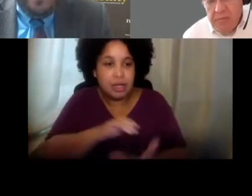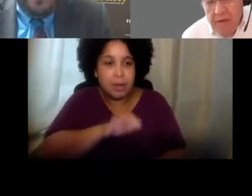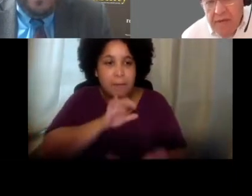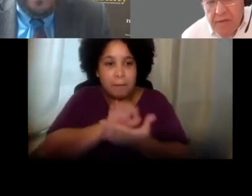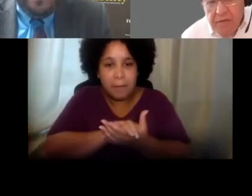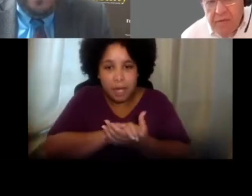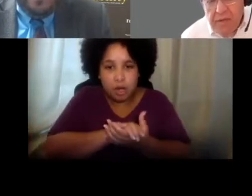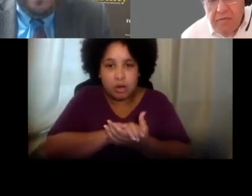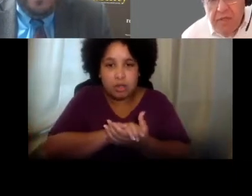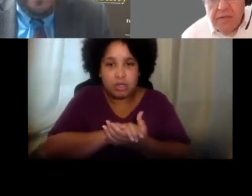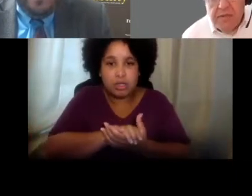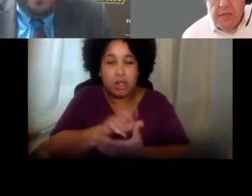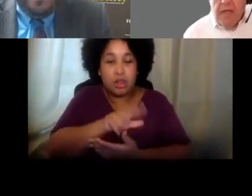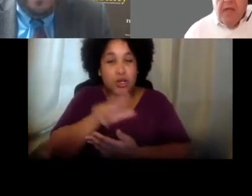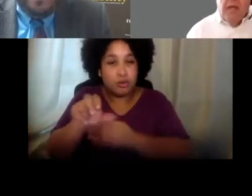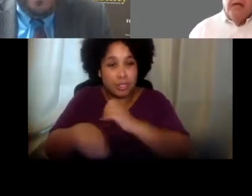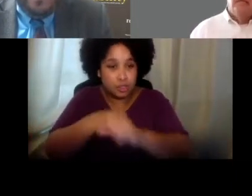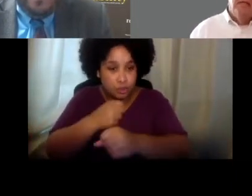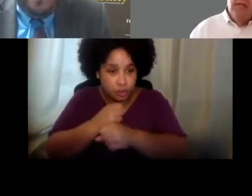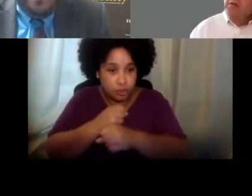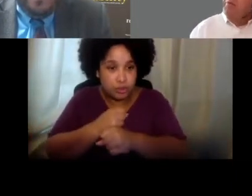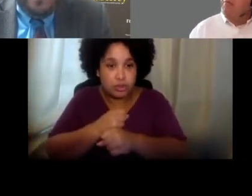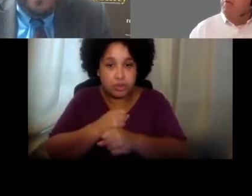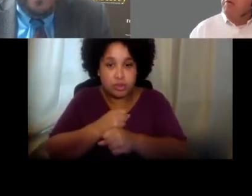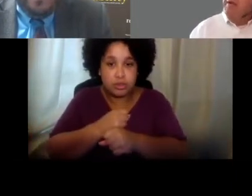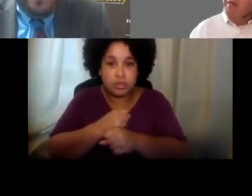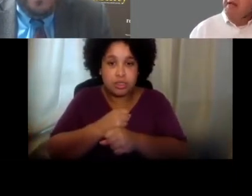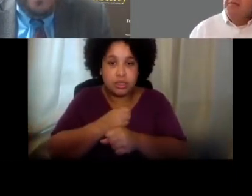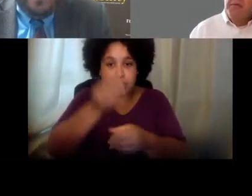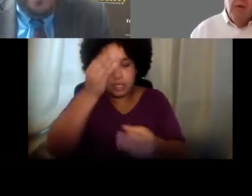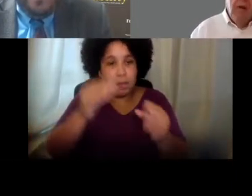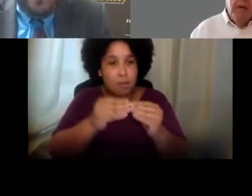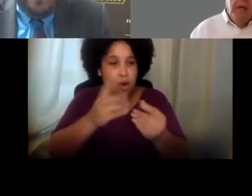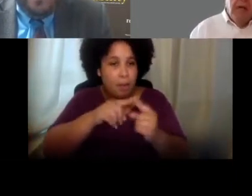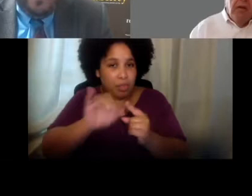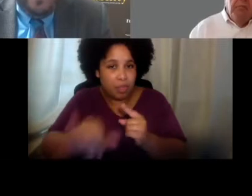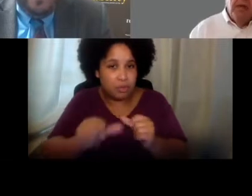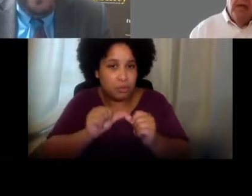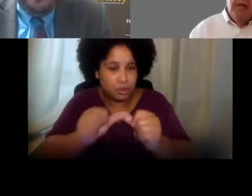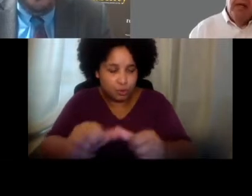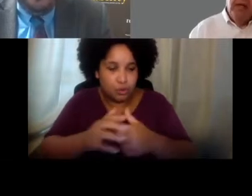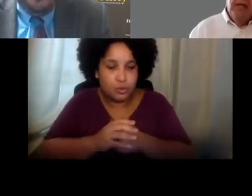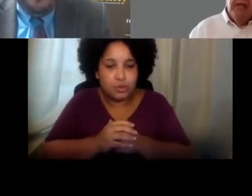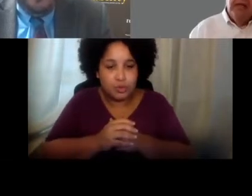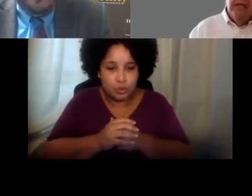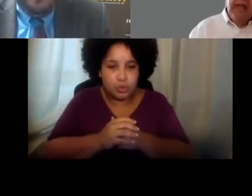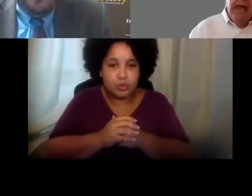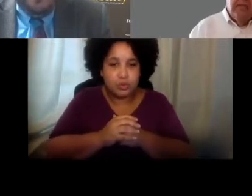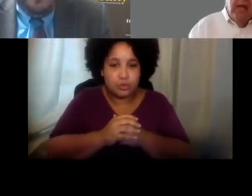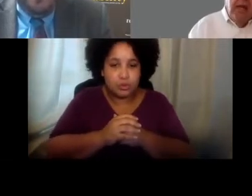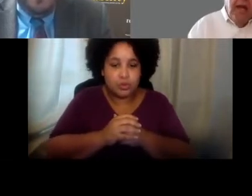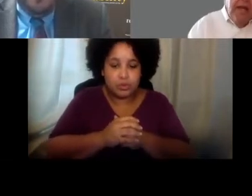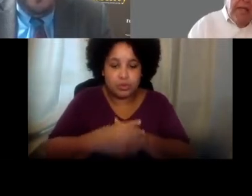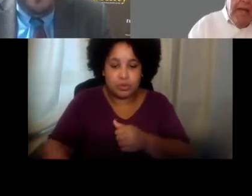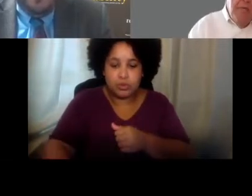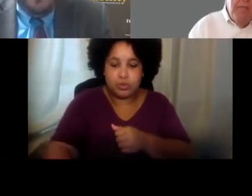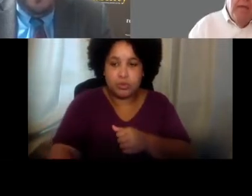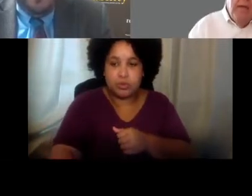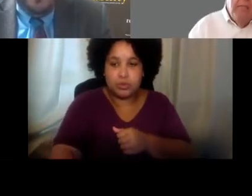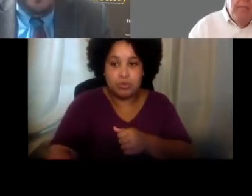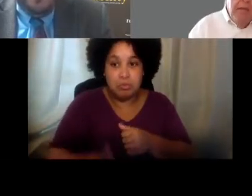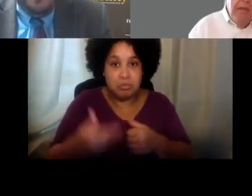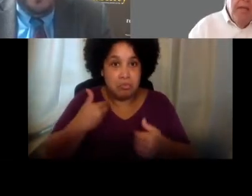spouse. We're married now 33 years. And I'll tell you a little bit more about that as we go on. But I